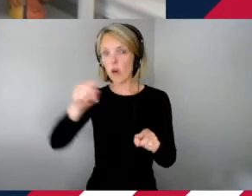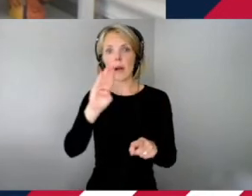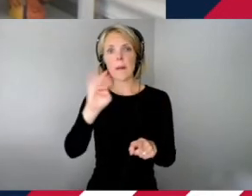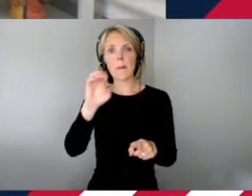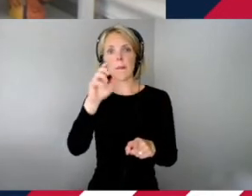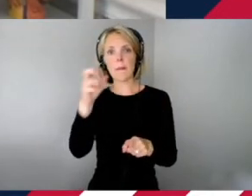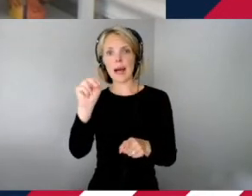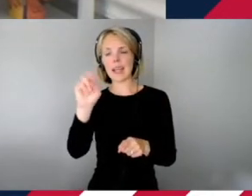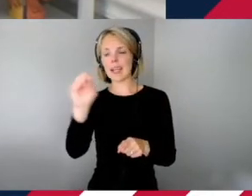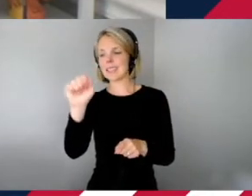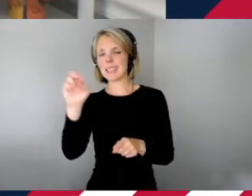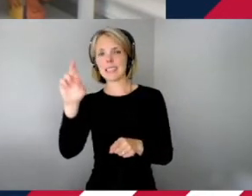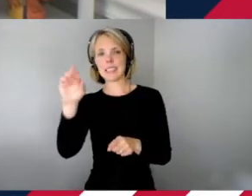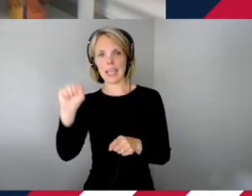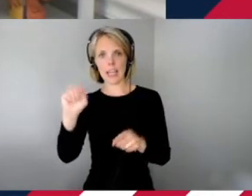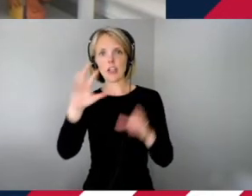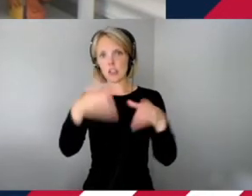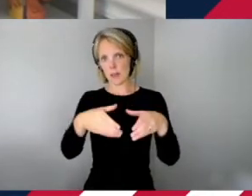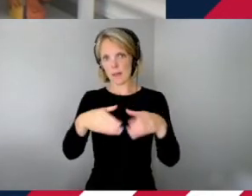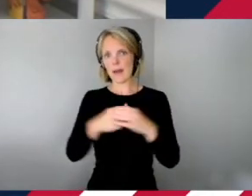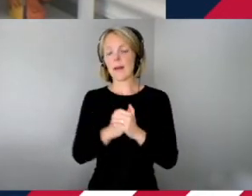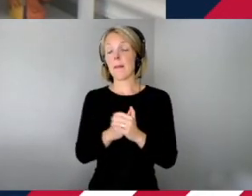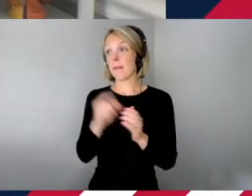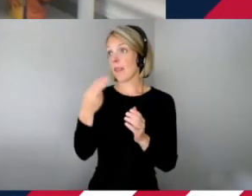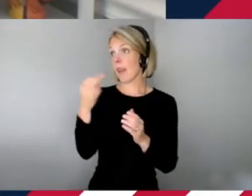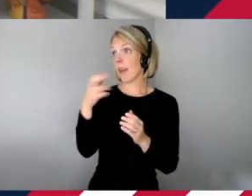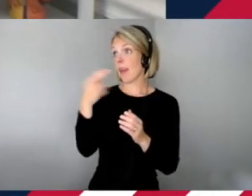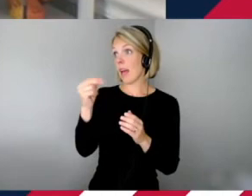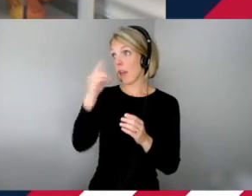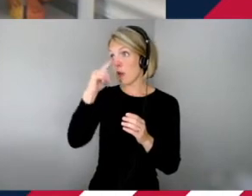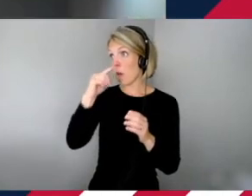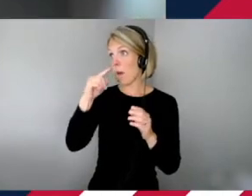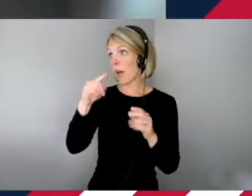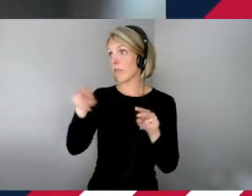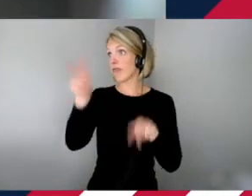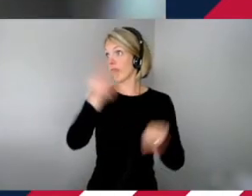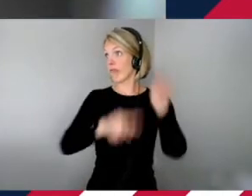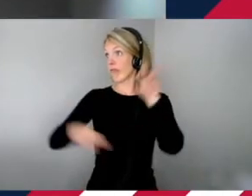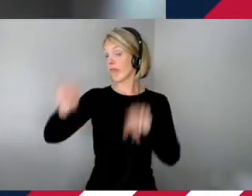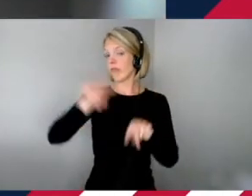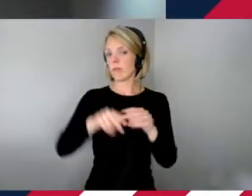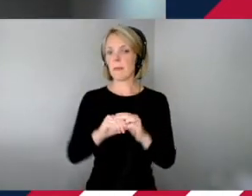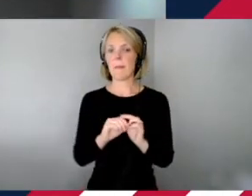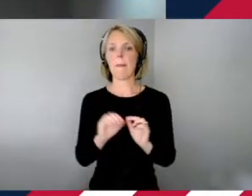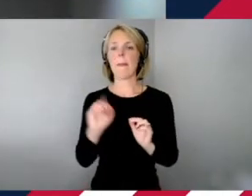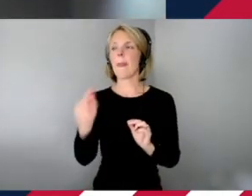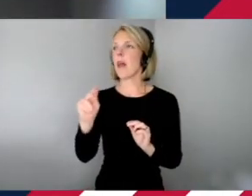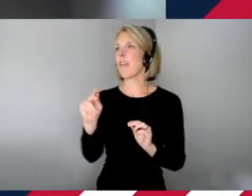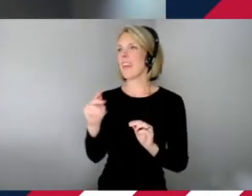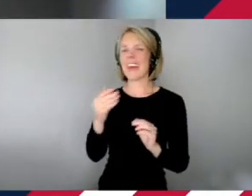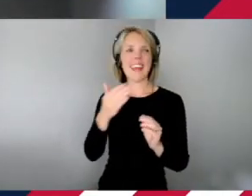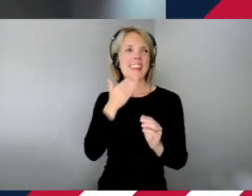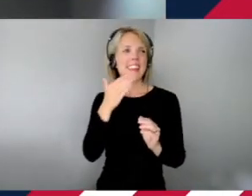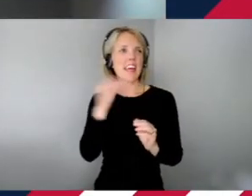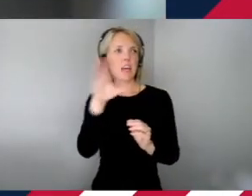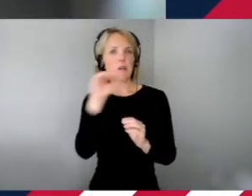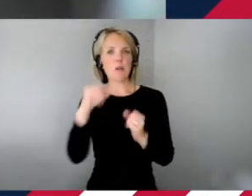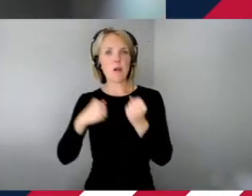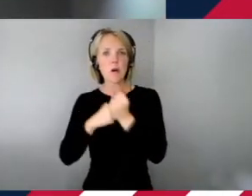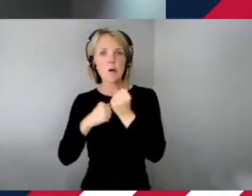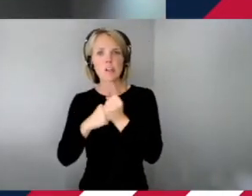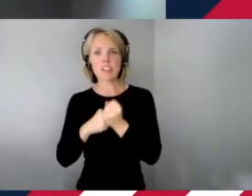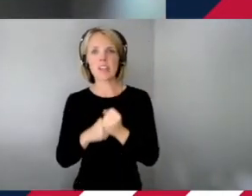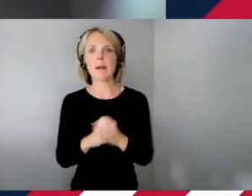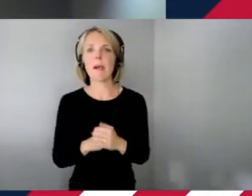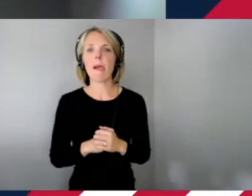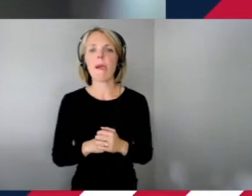campaigns. Helen, could you please give us an overview? Thank you, co-chairs. I would call